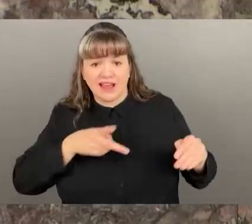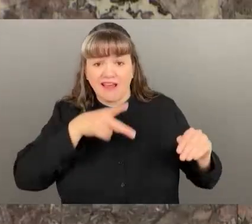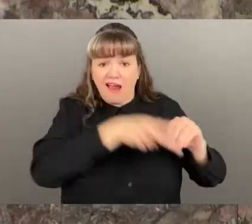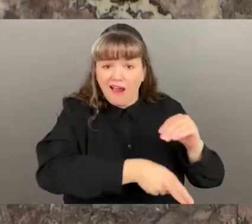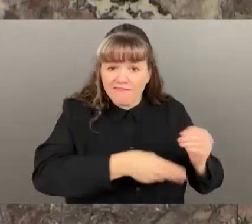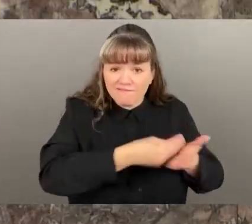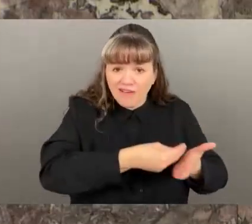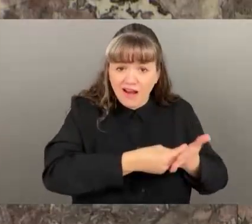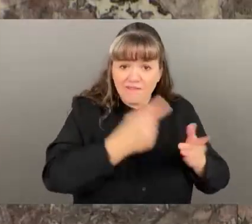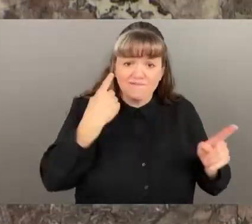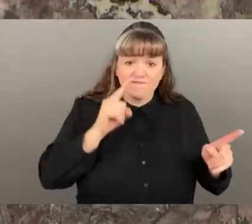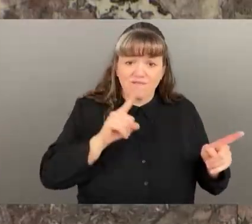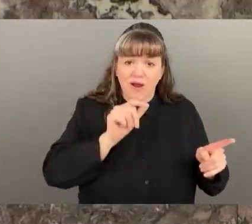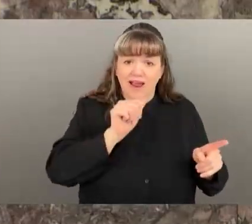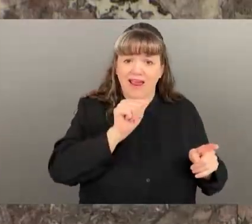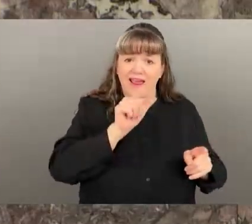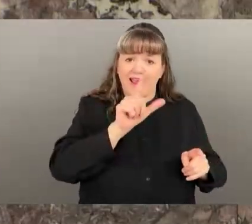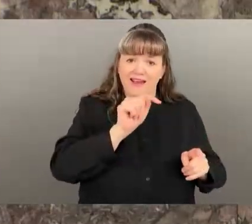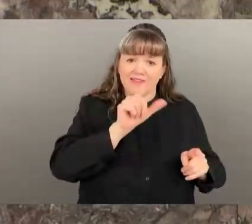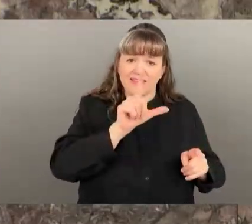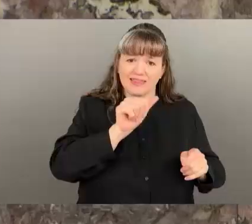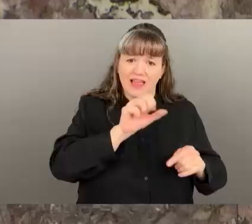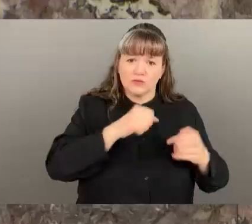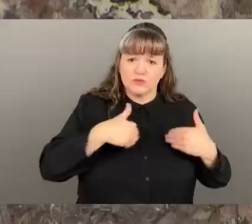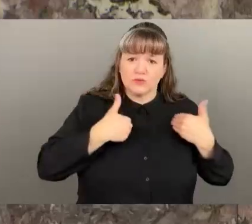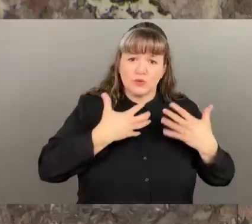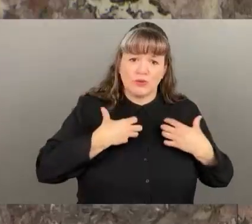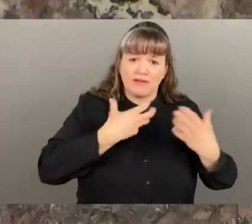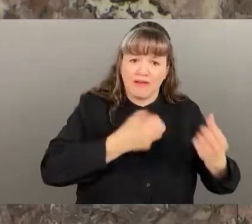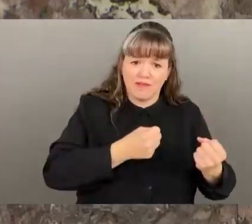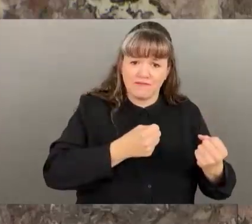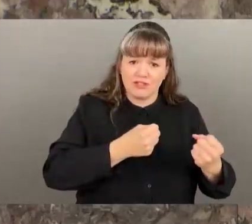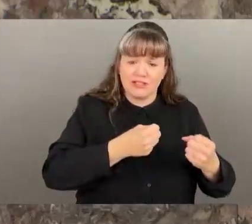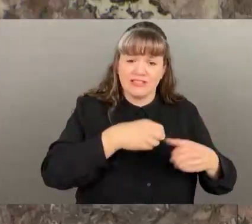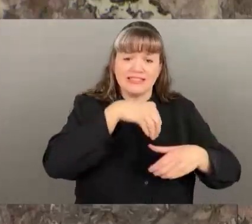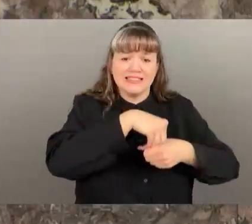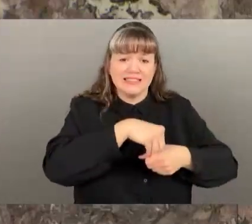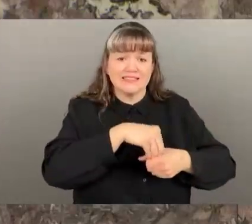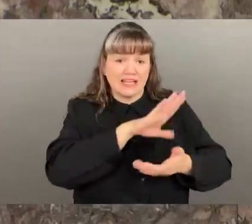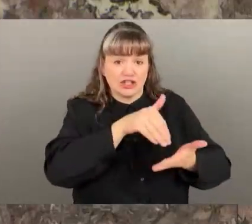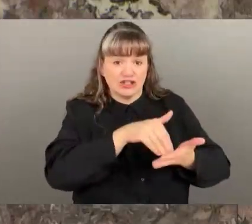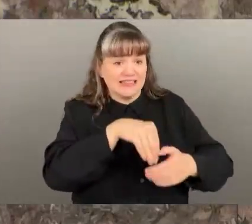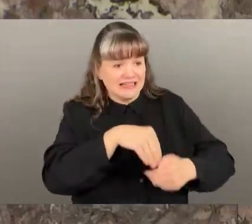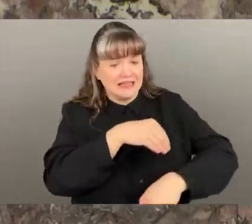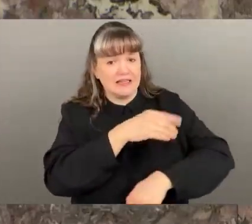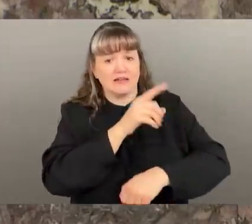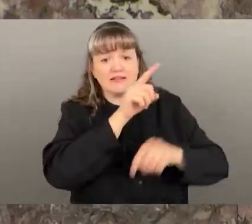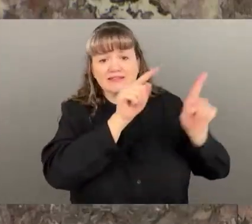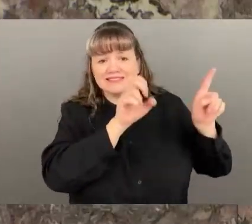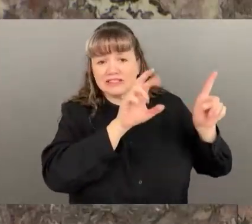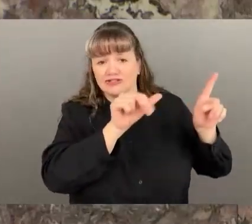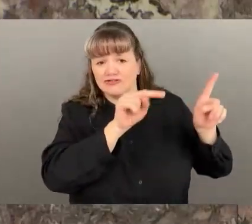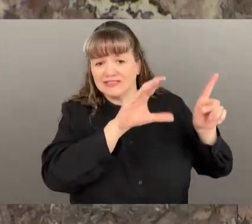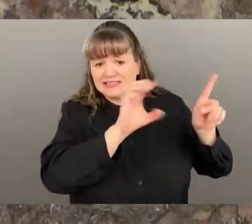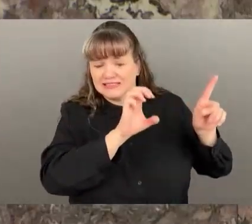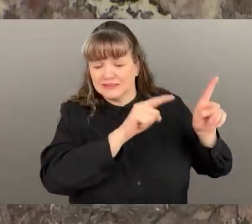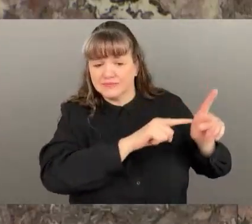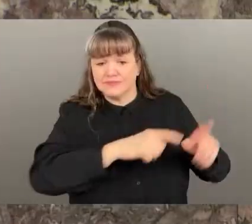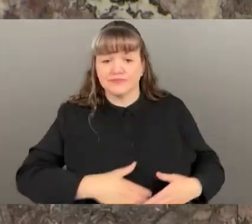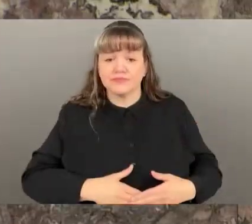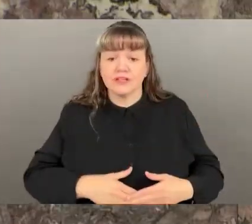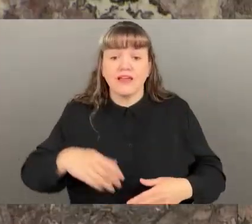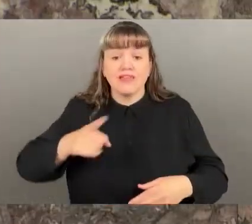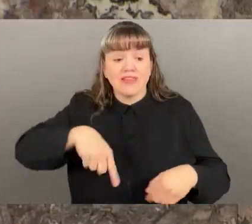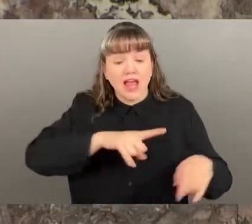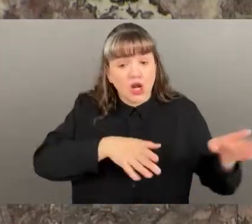only residential recovery centre for youth in the Northwest, closing the adult psychiatric unit at Abbotsford Hospital. Madam Speaker,